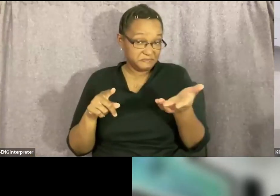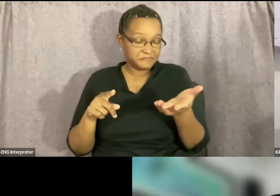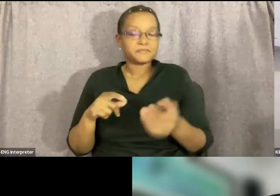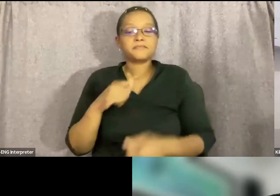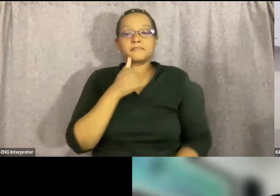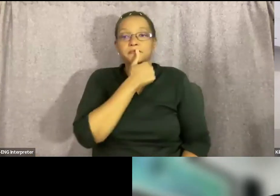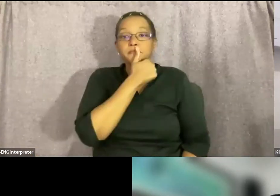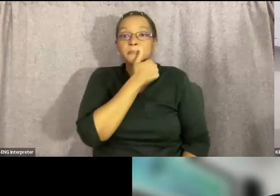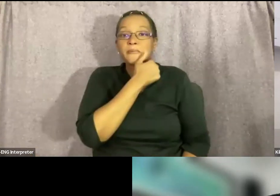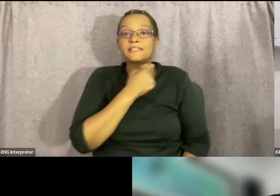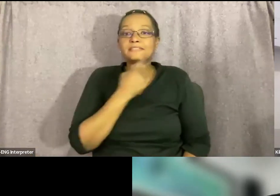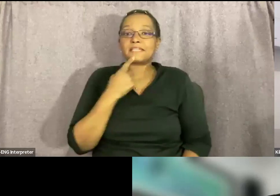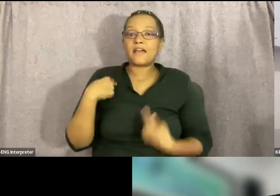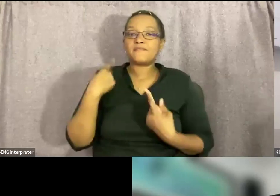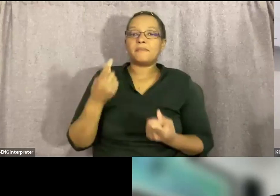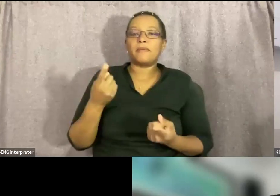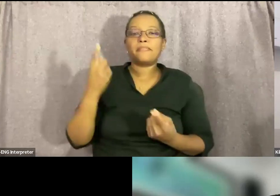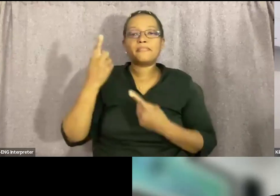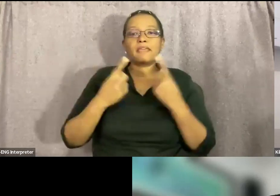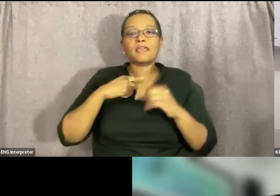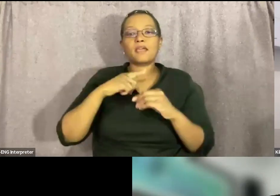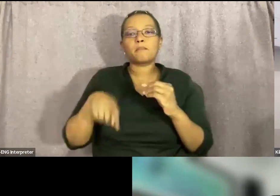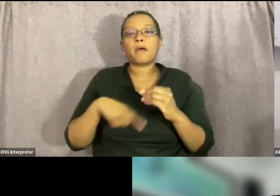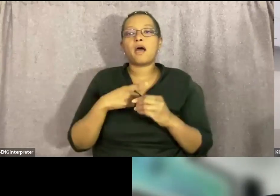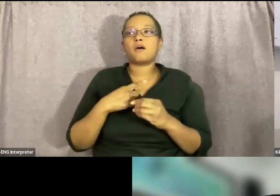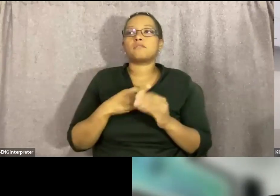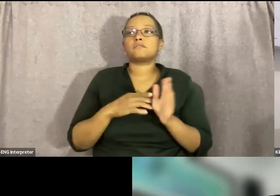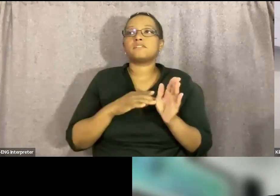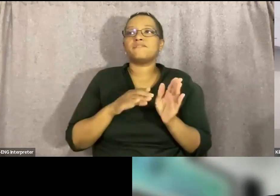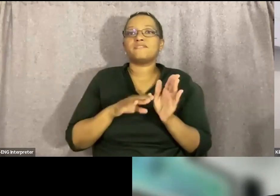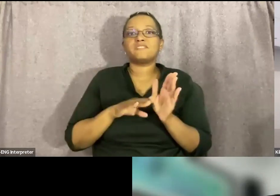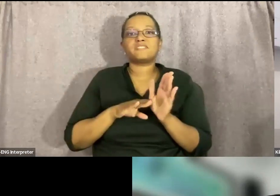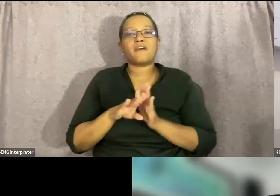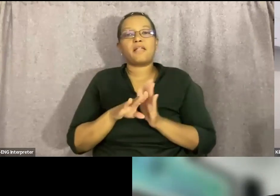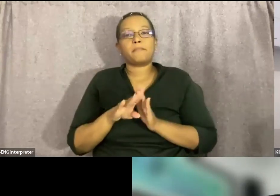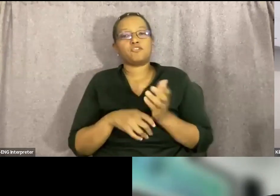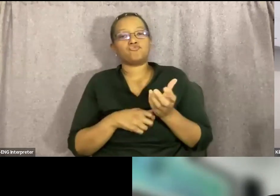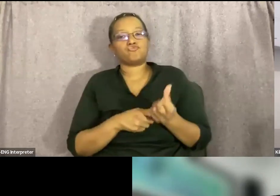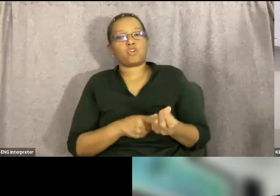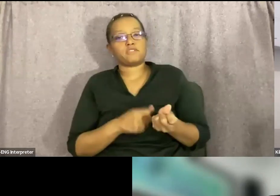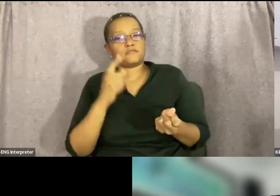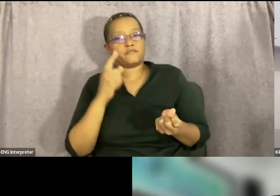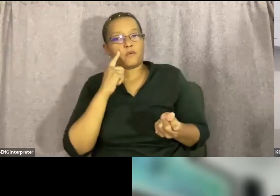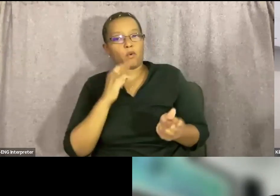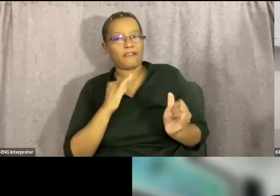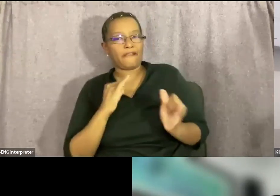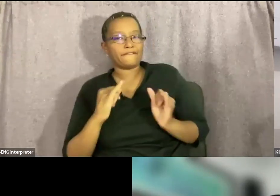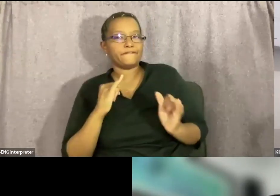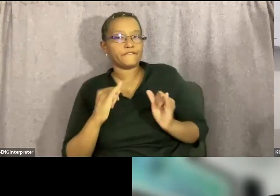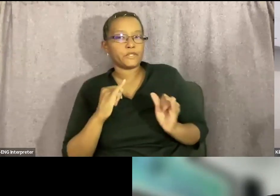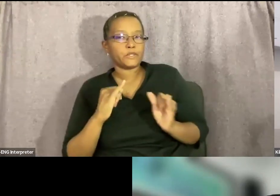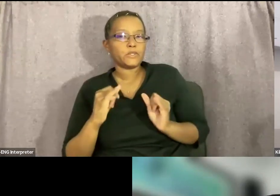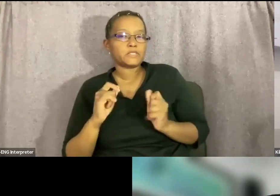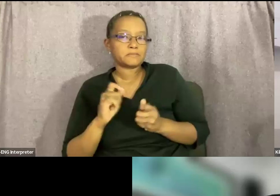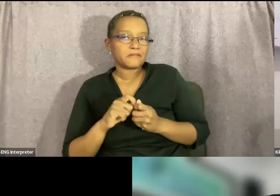that Black disabled women are doing online, and also any content from